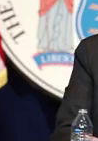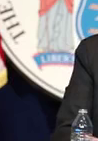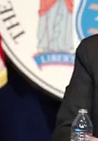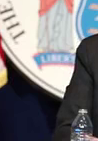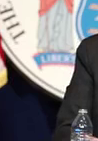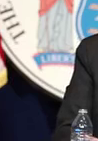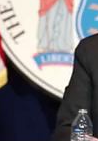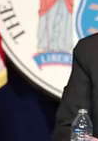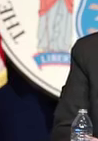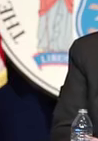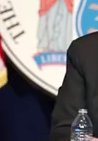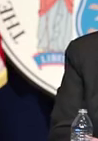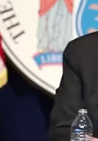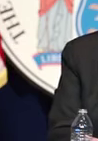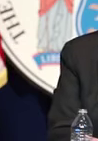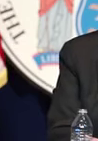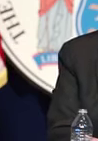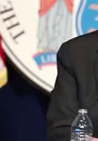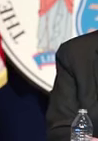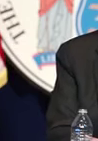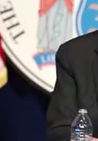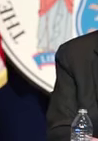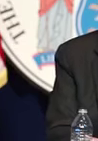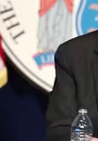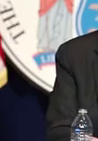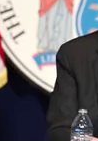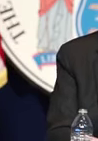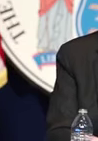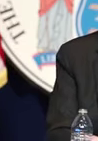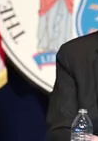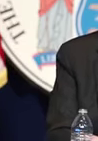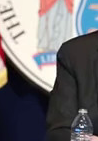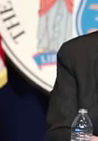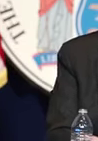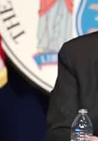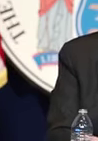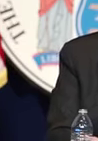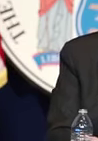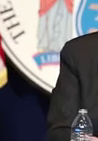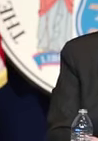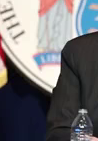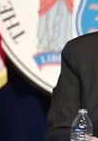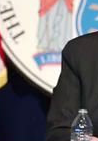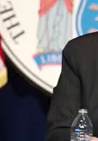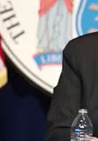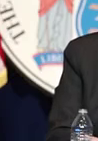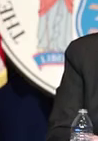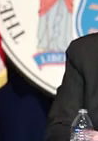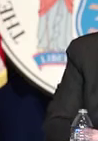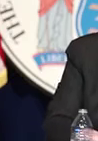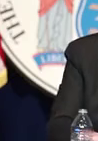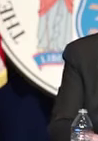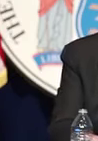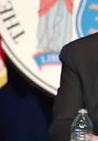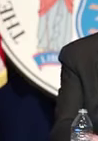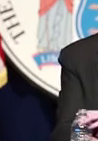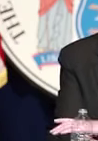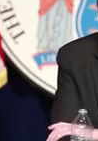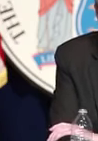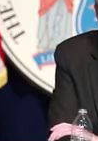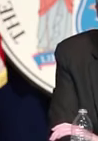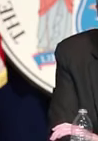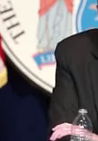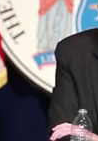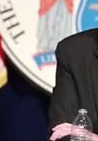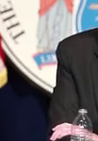first responders across the state coming not just from big countries or big companies, but coming from ordinary New